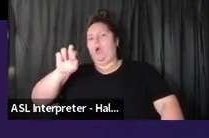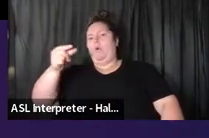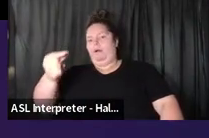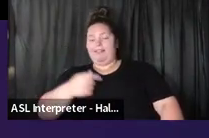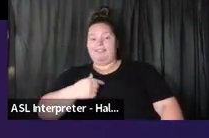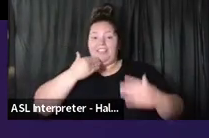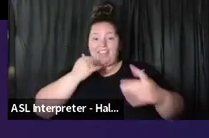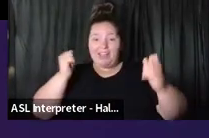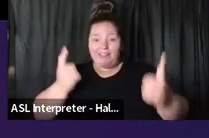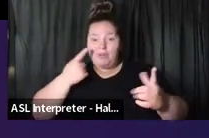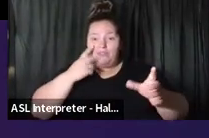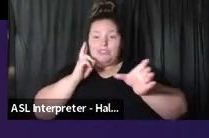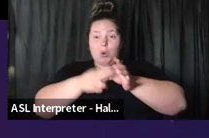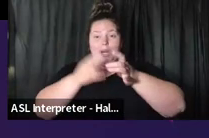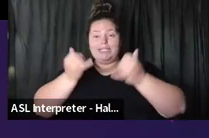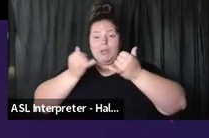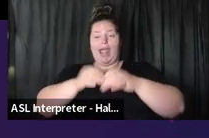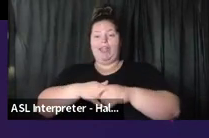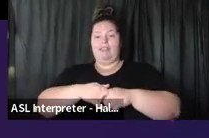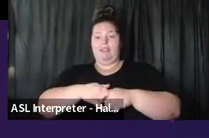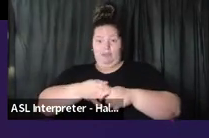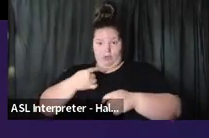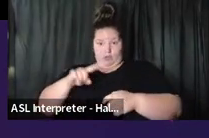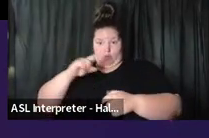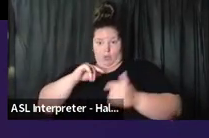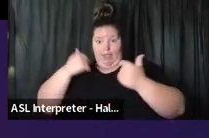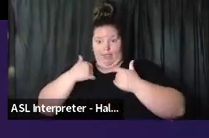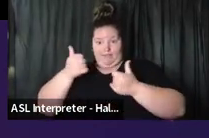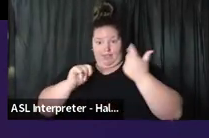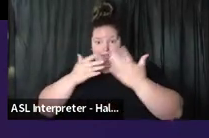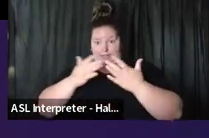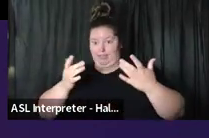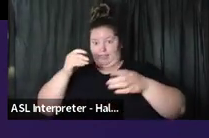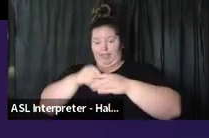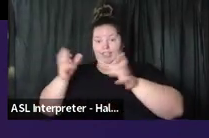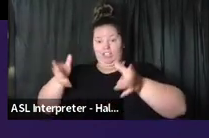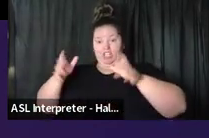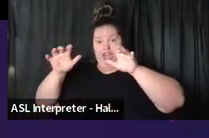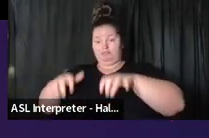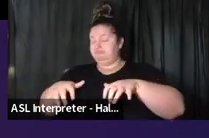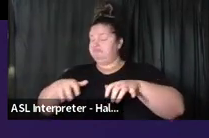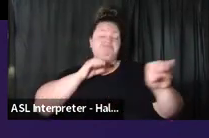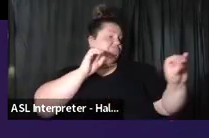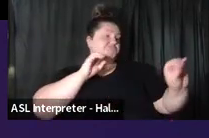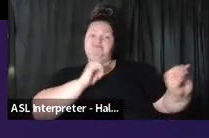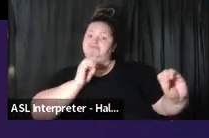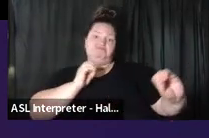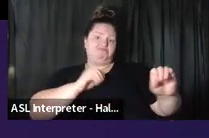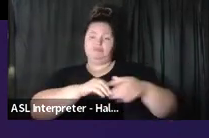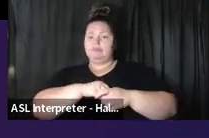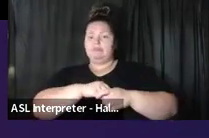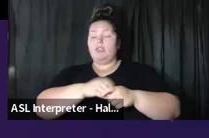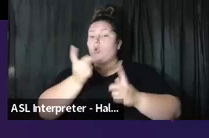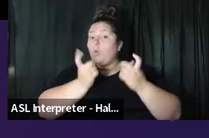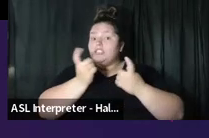Thank you everyone for joining us today. Did we have anything in the chat before? Nothing in the chat. Any